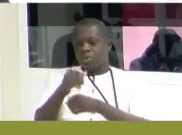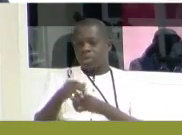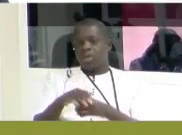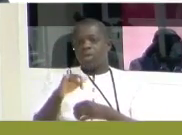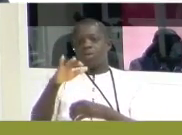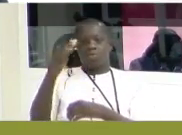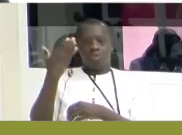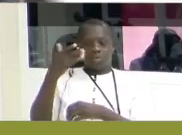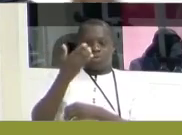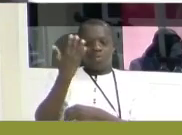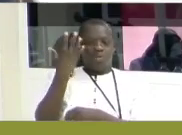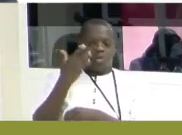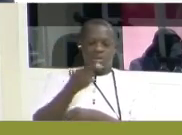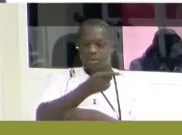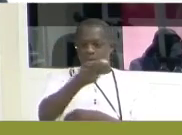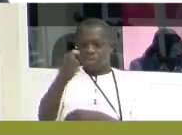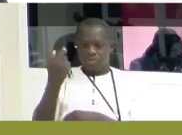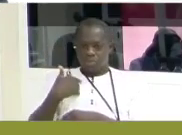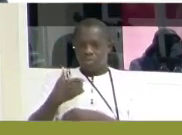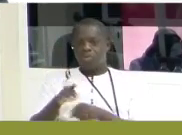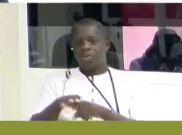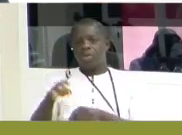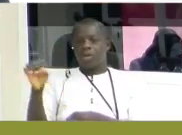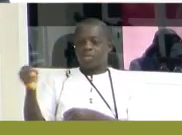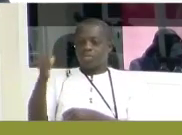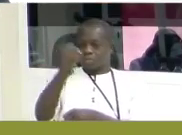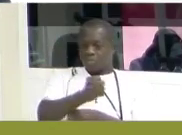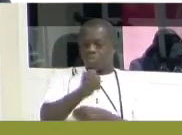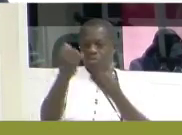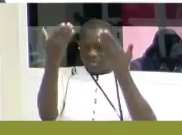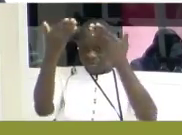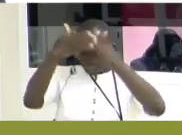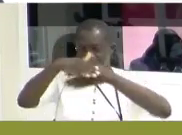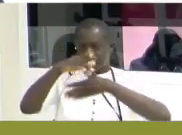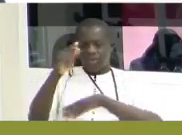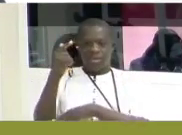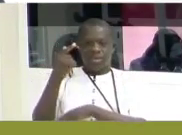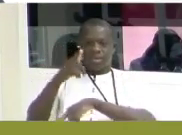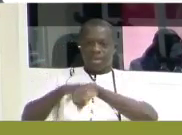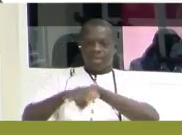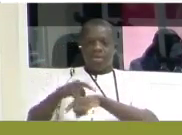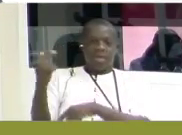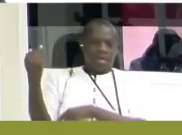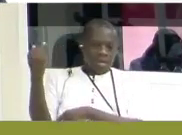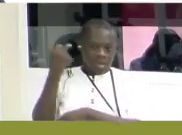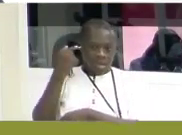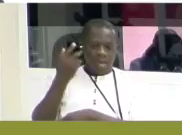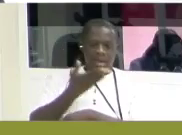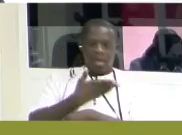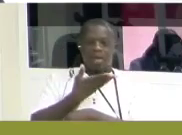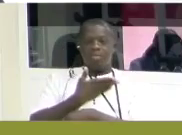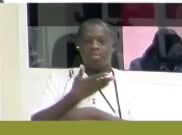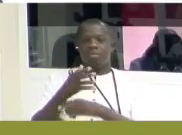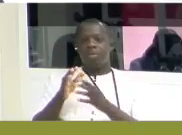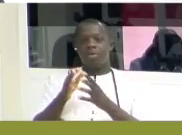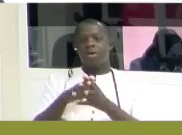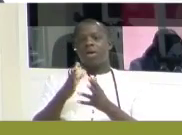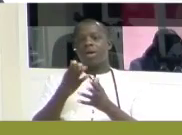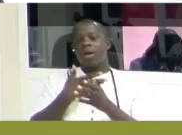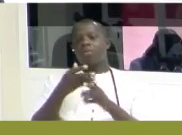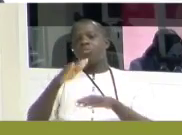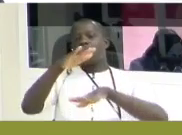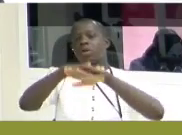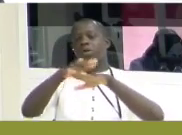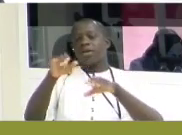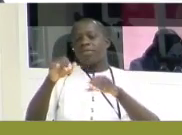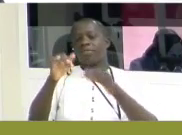brought at night, because some of us, we know each other. Then that's the time I heard them saying that there was a crackdown, that is, there was a hacking on the